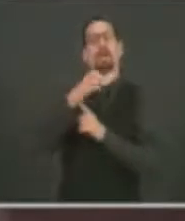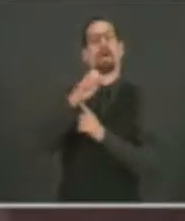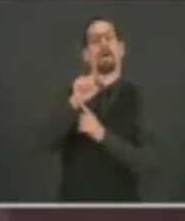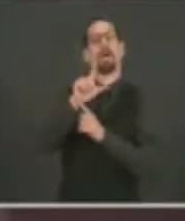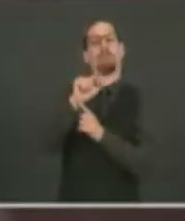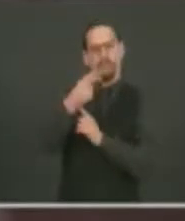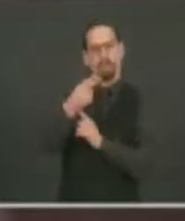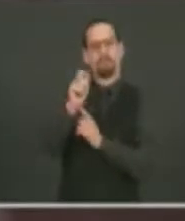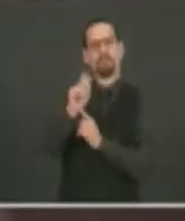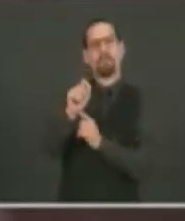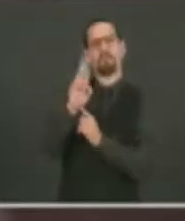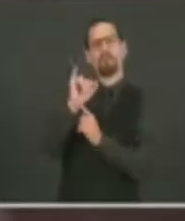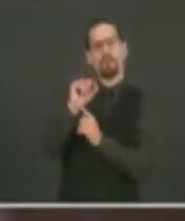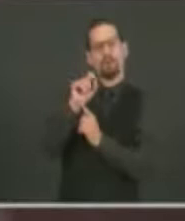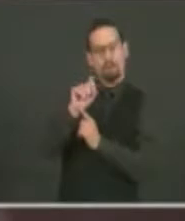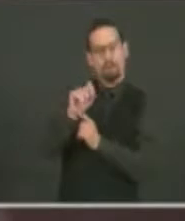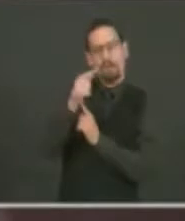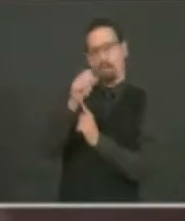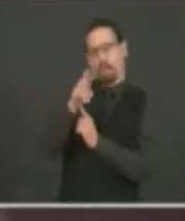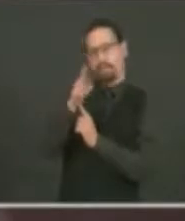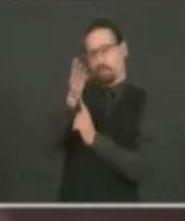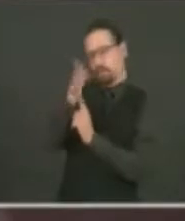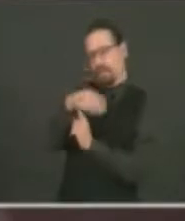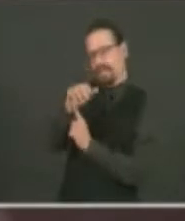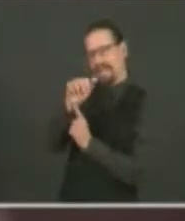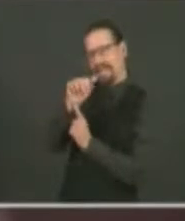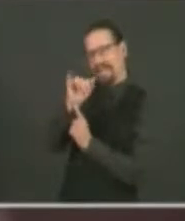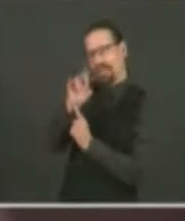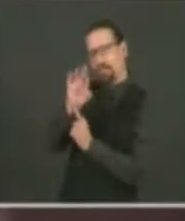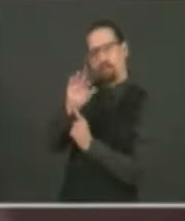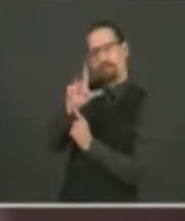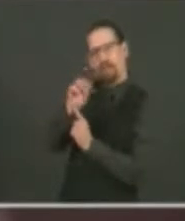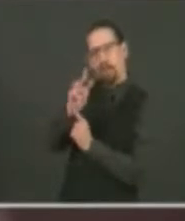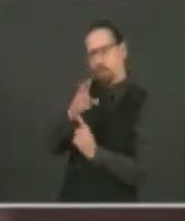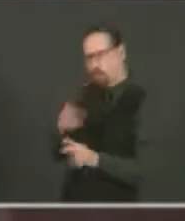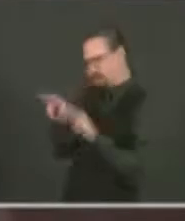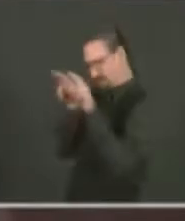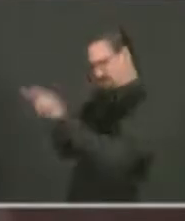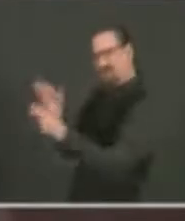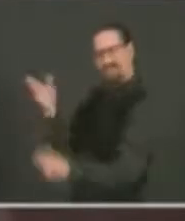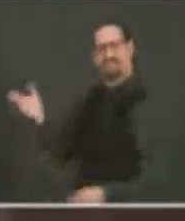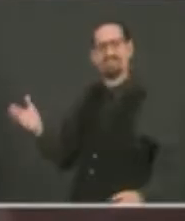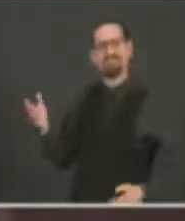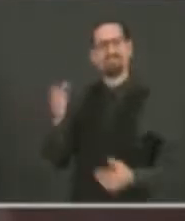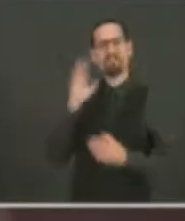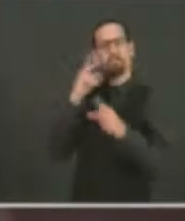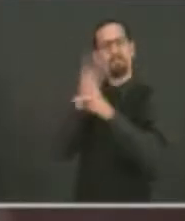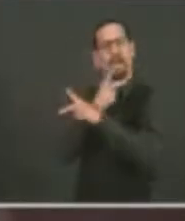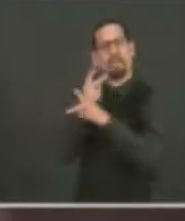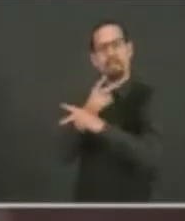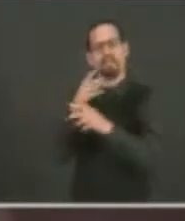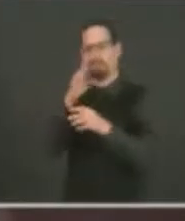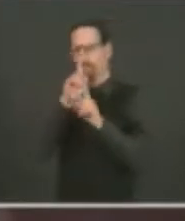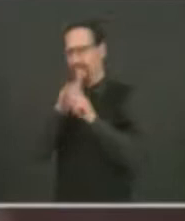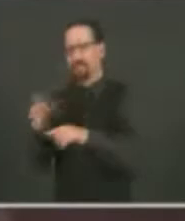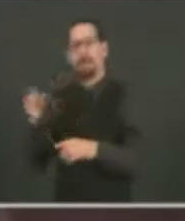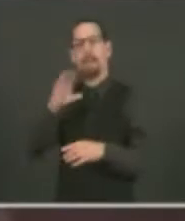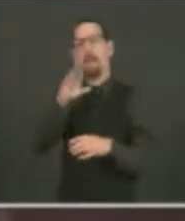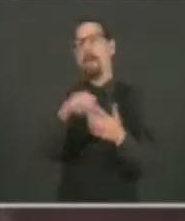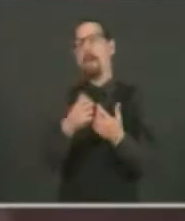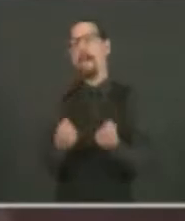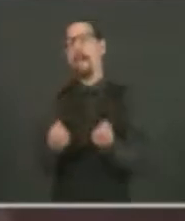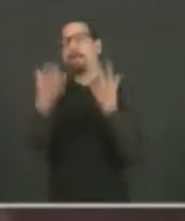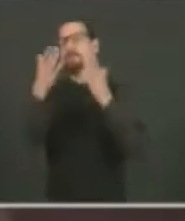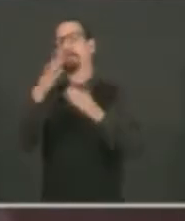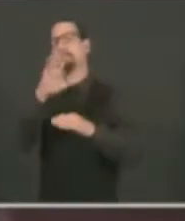health.ri.gov/airflow. You could do the math and you can actually figure out how many windows have to be open in order to have enough air circulation in a bus.